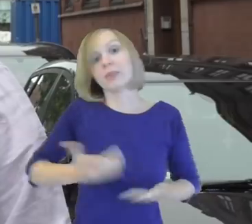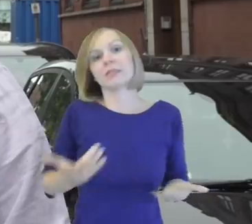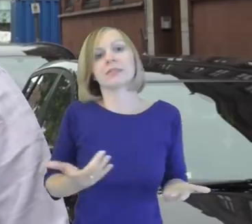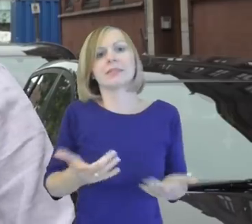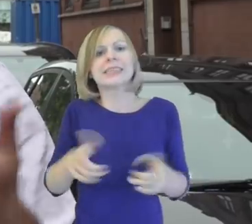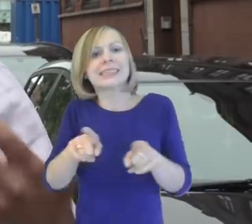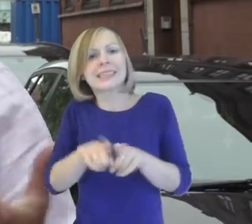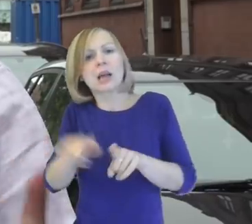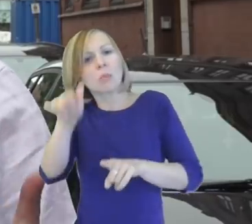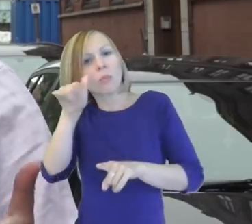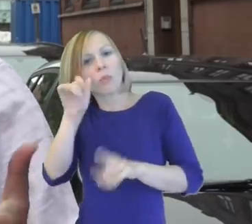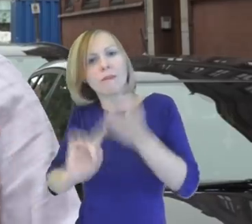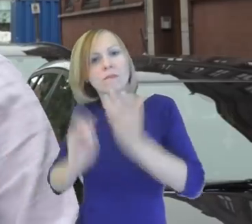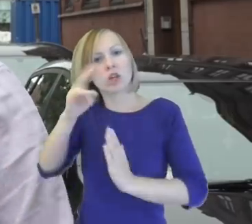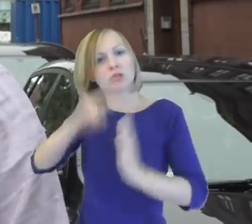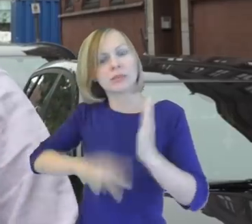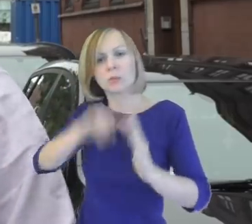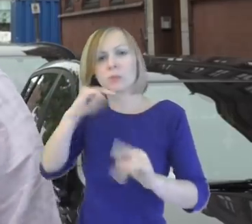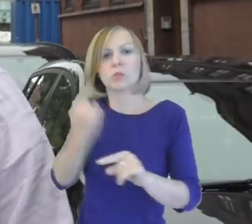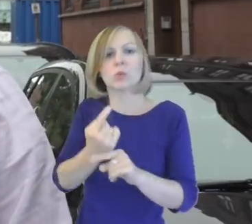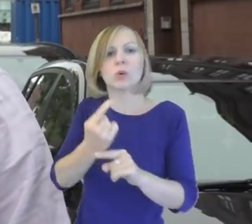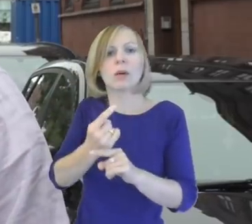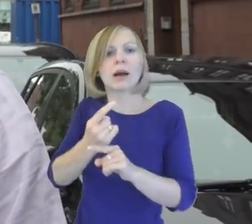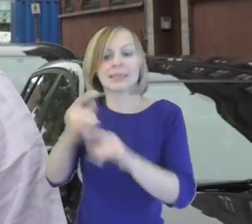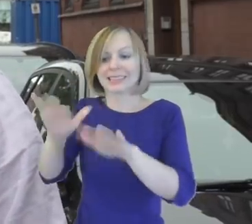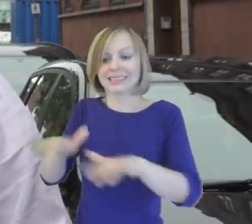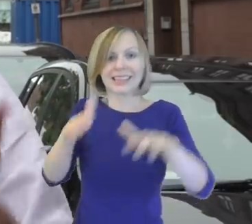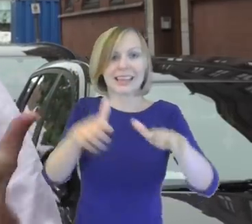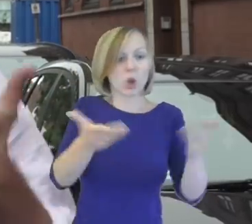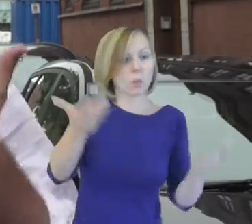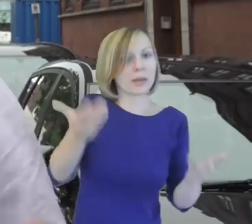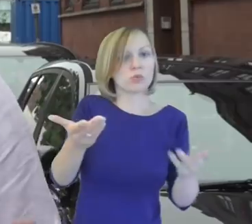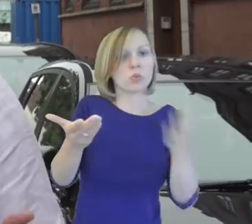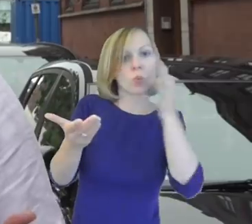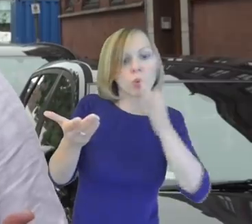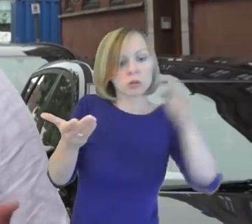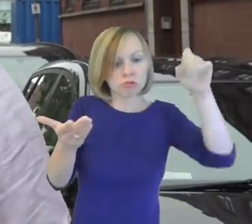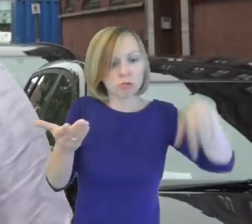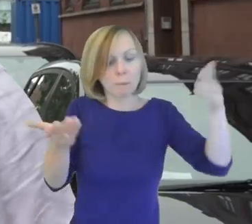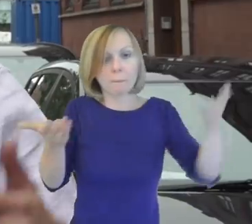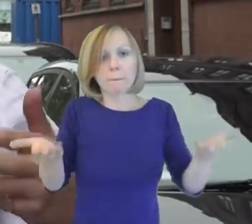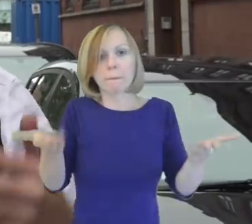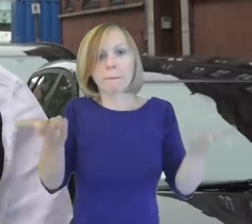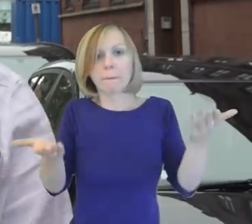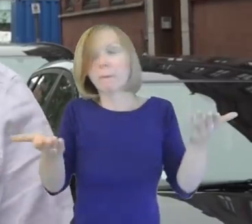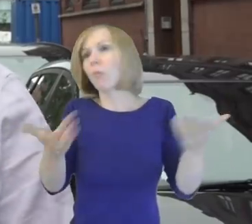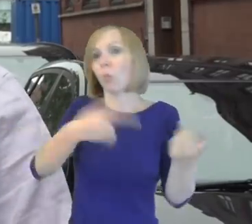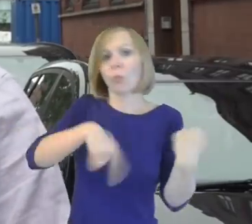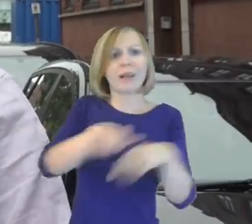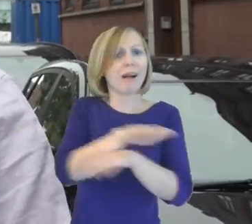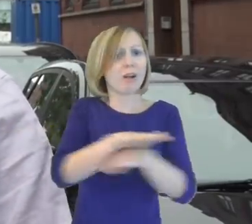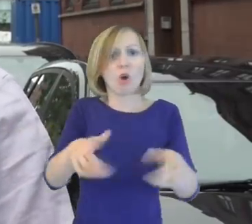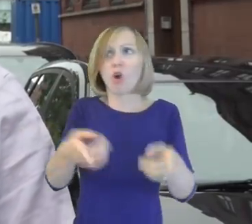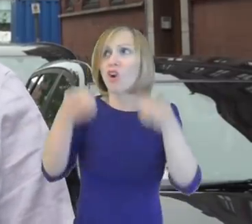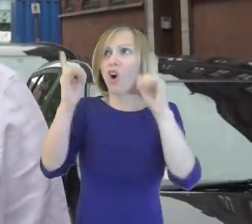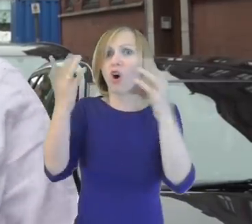unto the sea, as our first reading from the book of Ecclesiasticus put it. We are not gods. And so the temptation can be